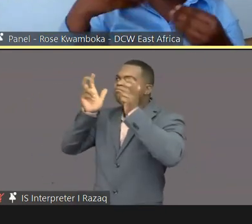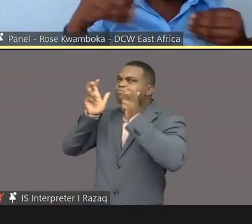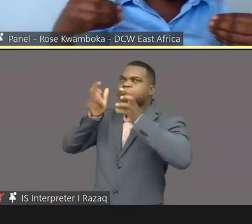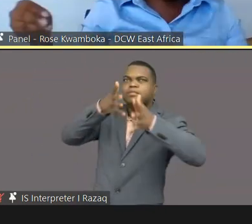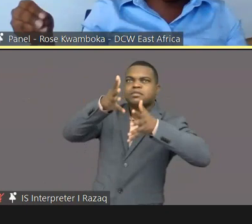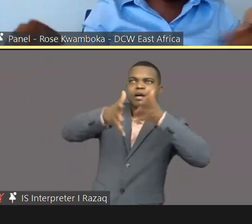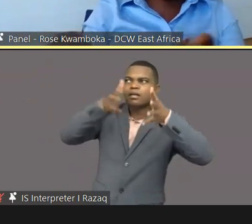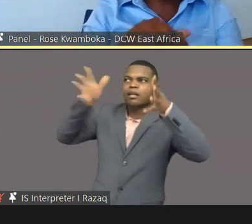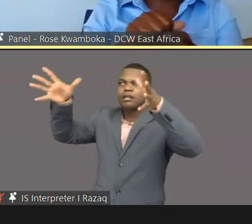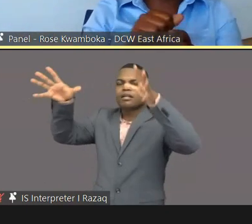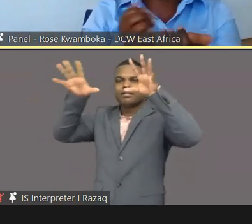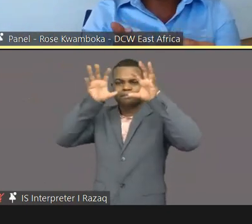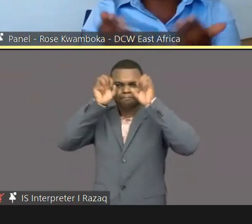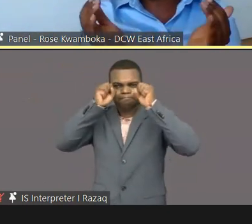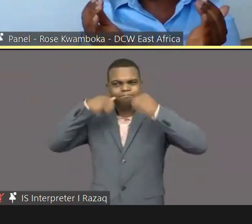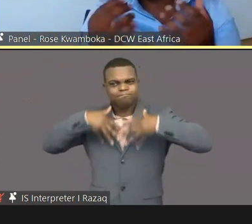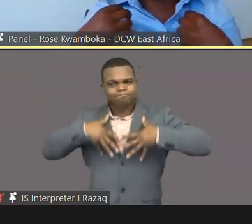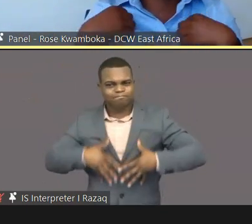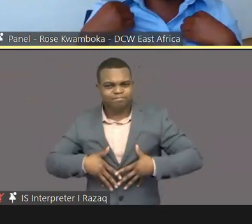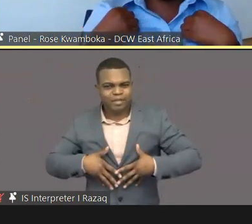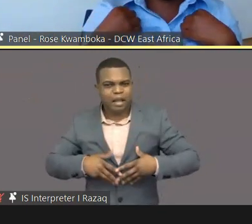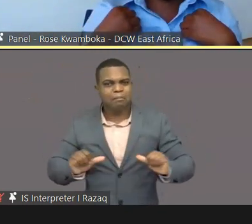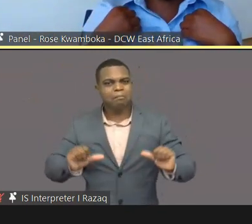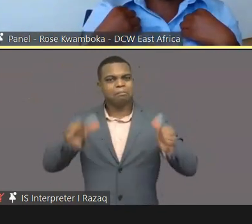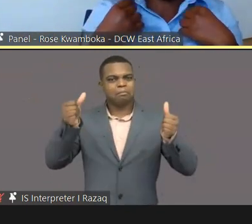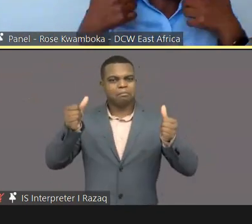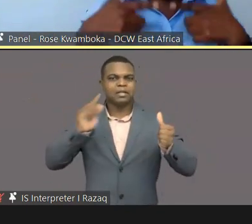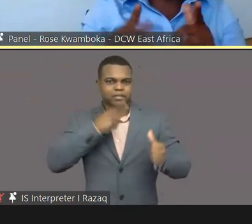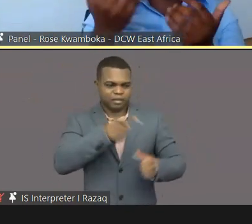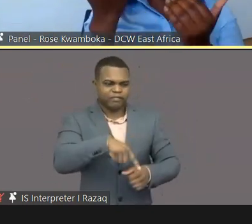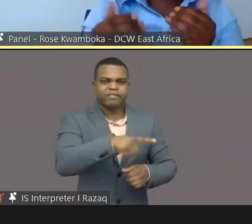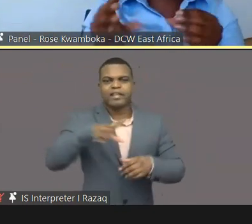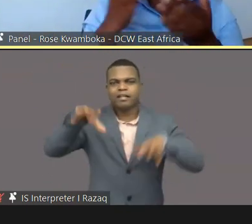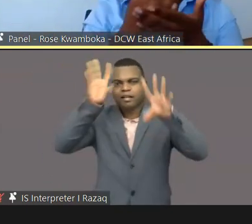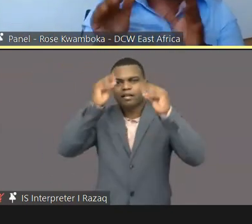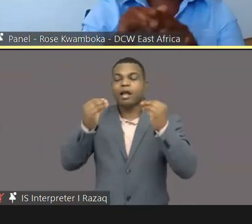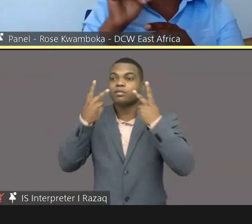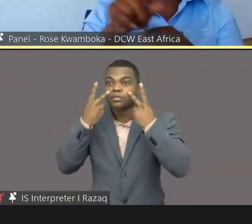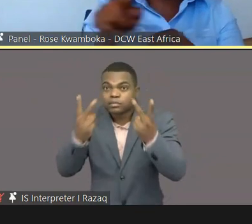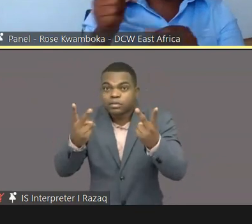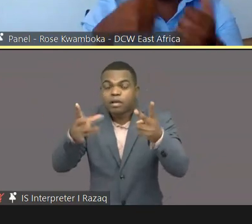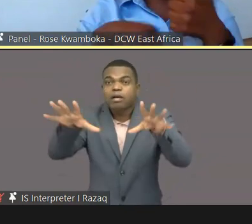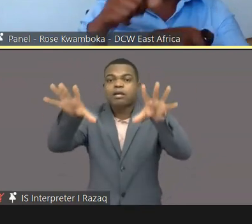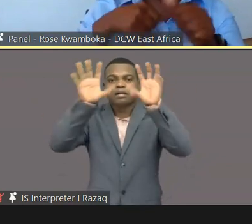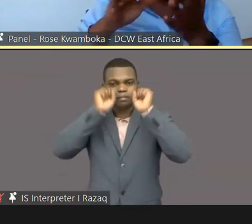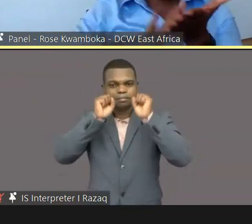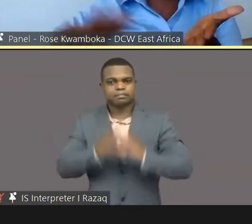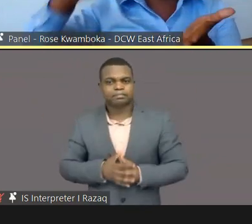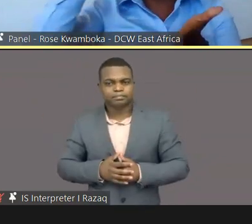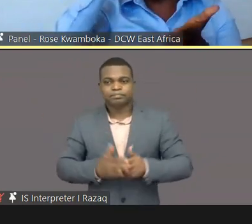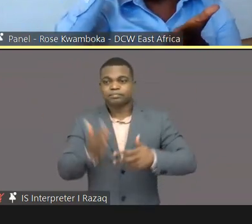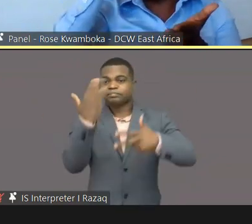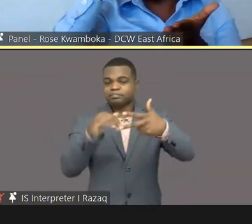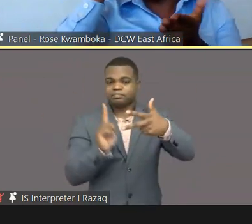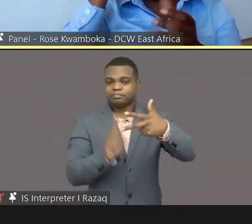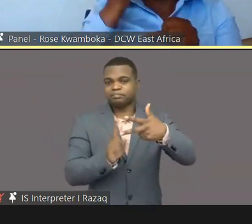cooking, shopping, washing dishes, and clothes. Let the child take part in these